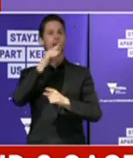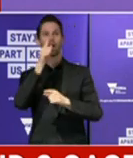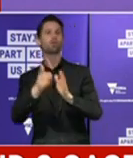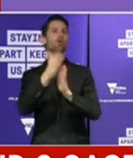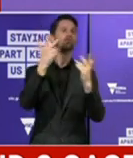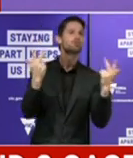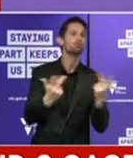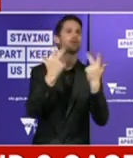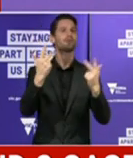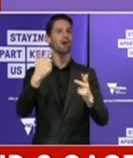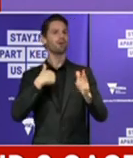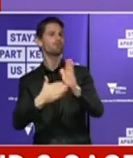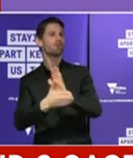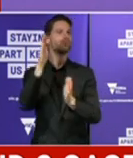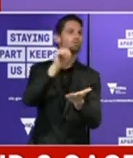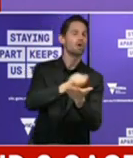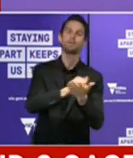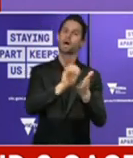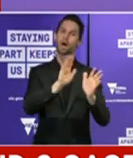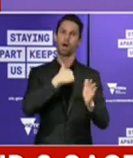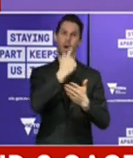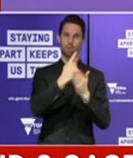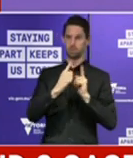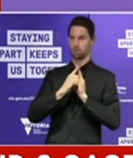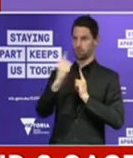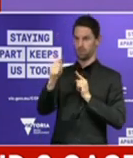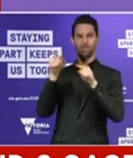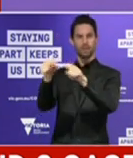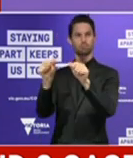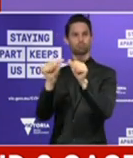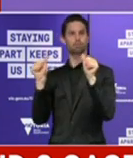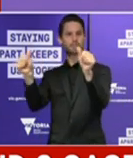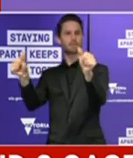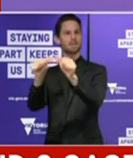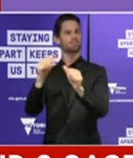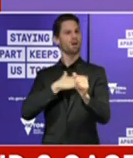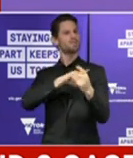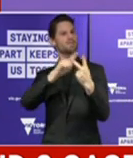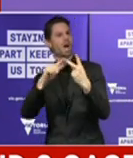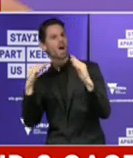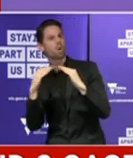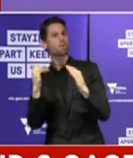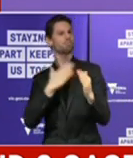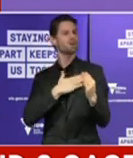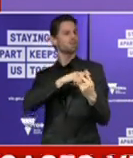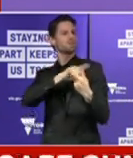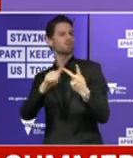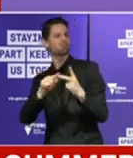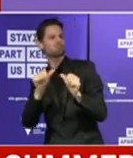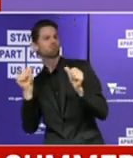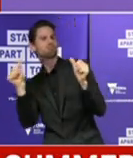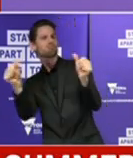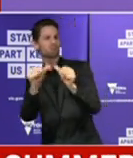you when you go to your fire-prone second property, second residence, whatever it might be, to make the